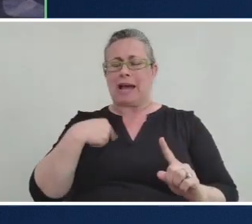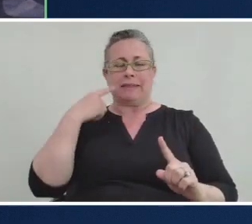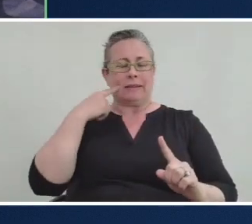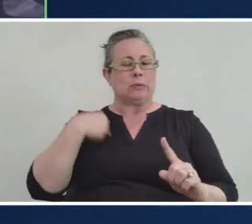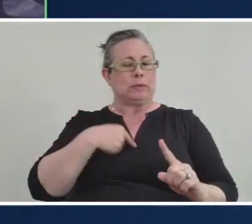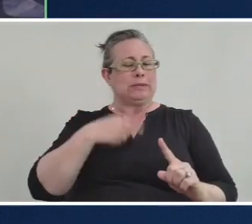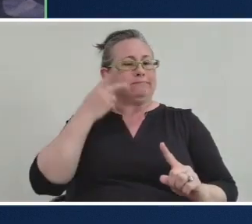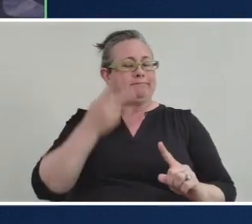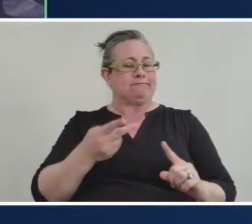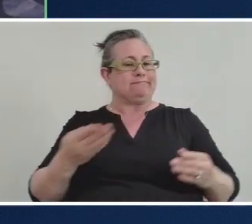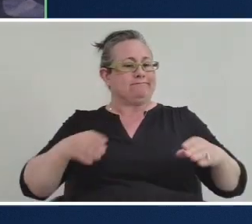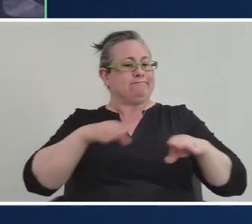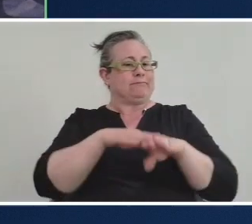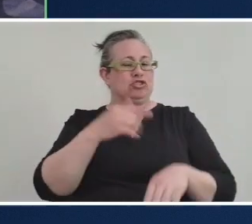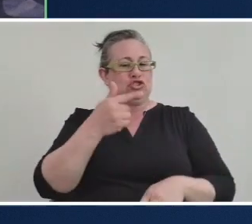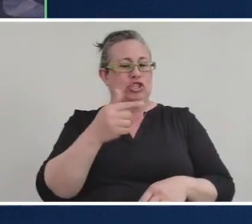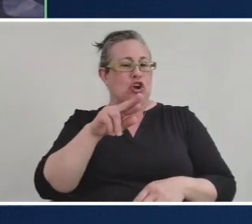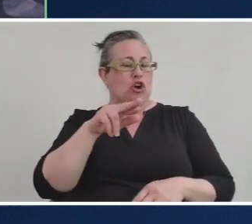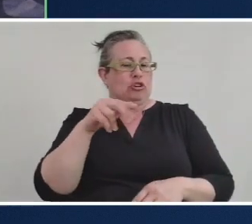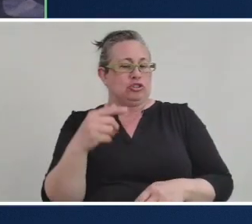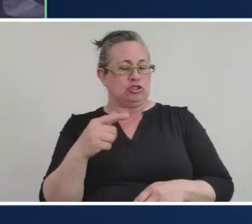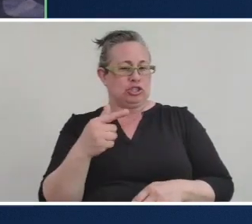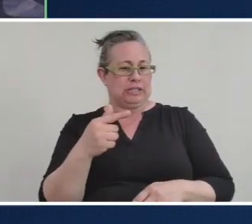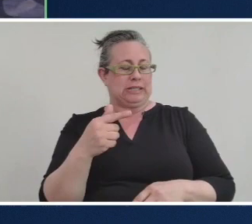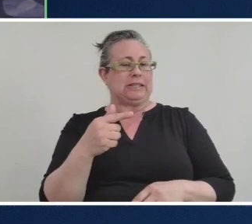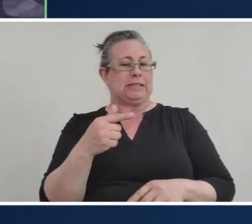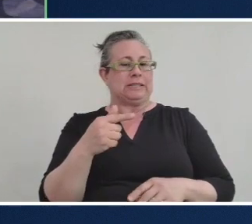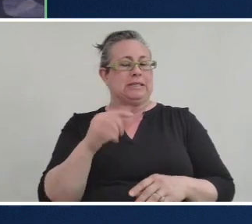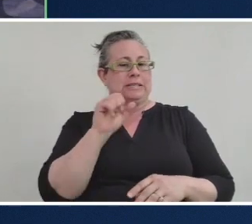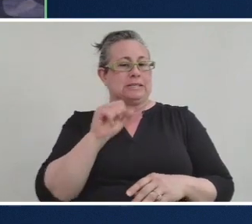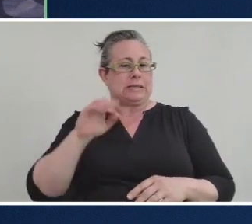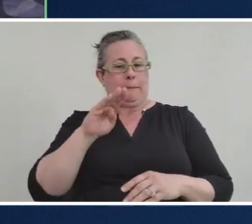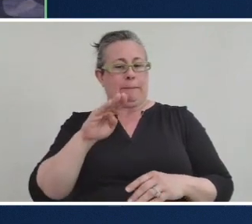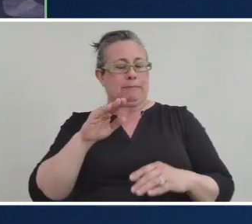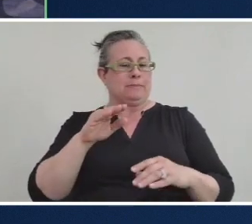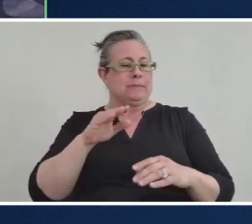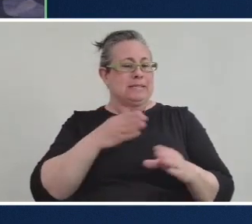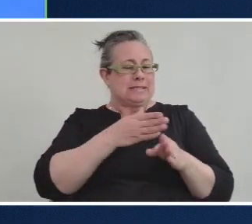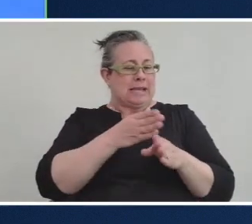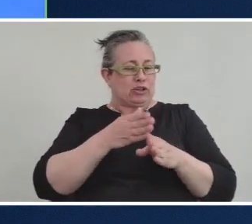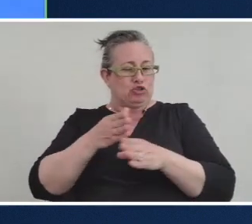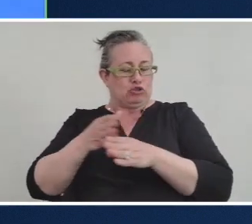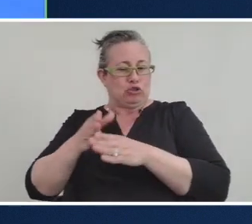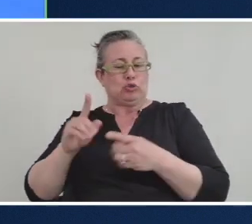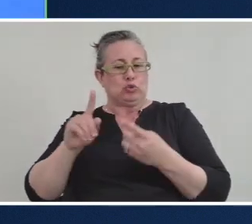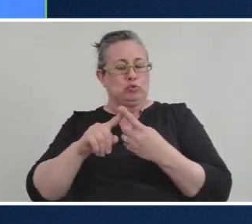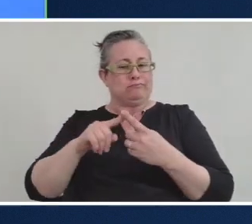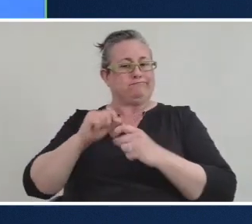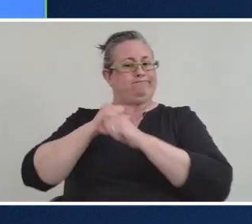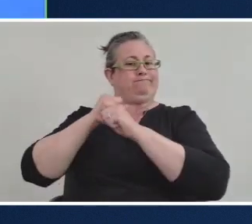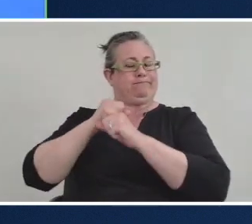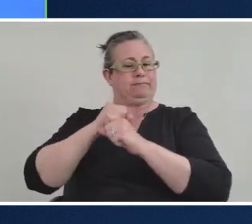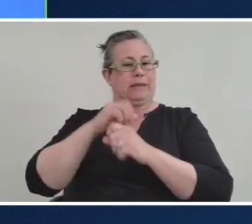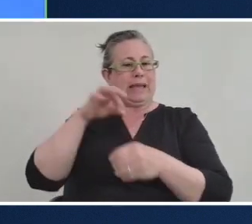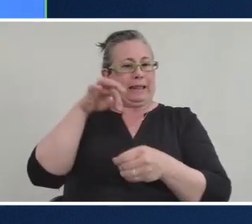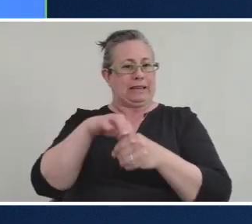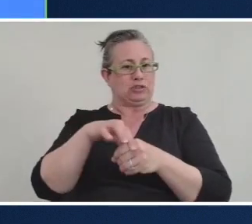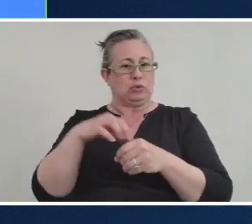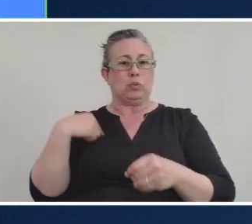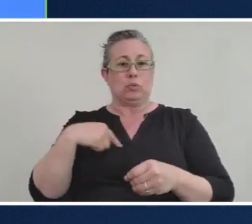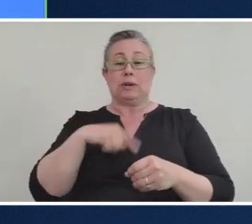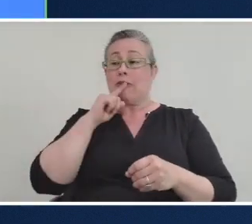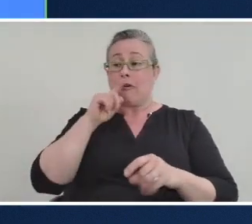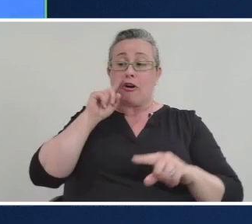DRG subsectors as being so critical for safeguarding the integrity of elections. So we're looking at what is